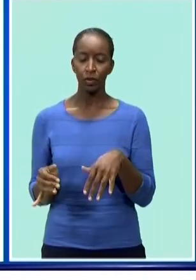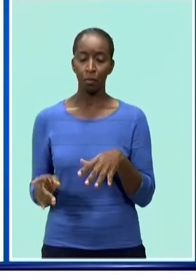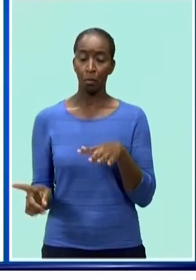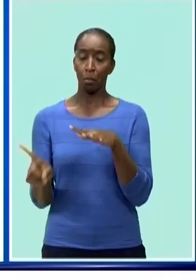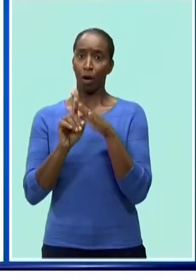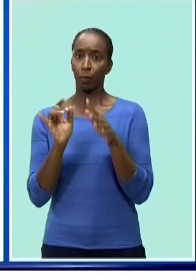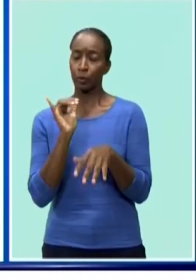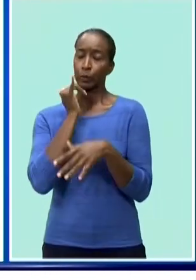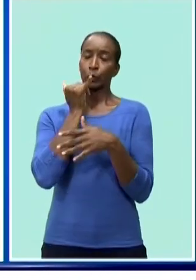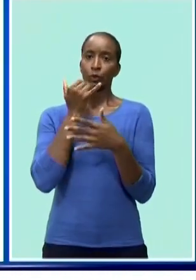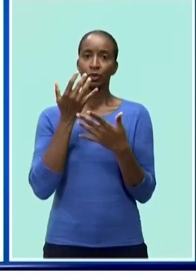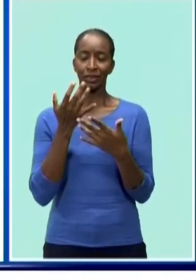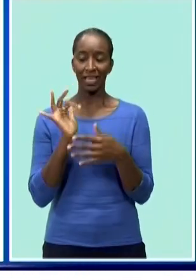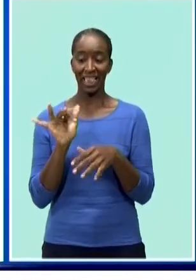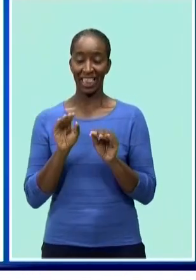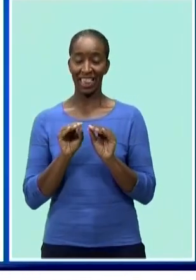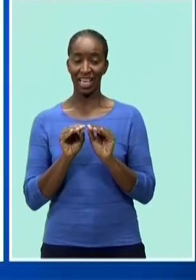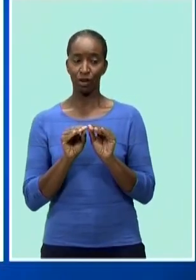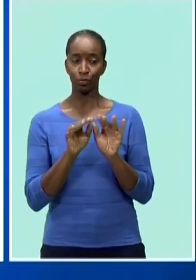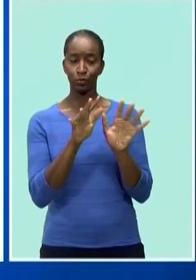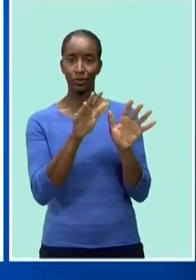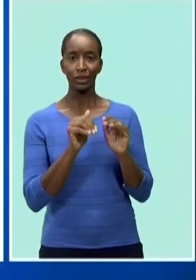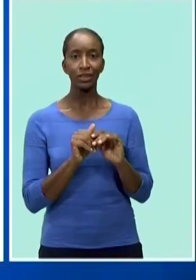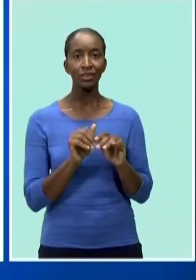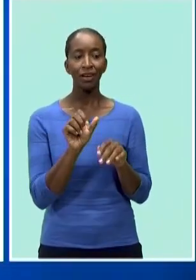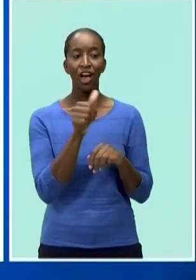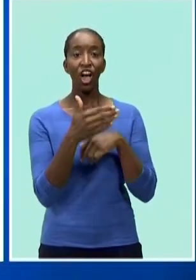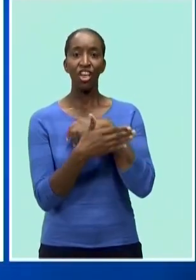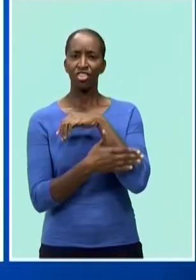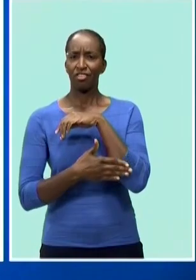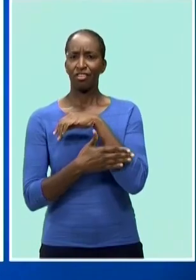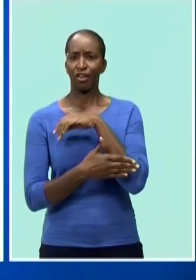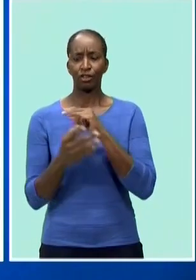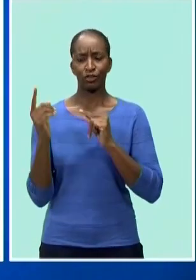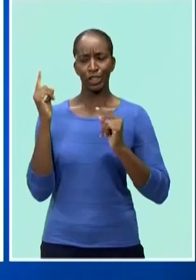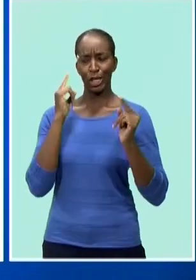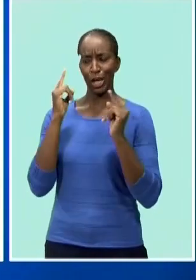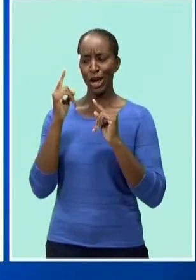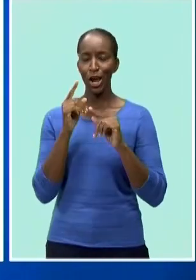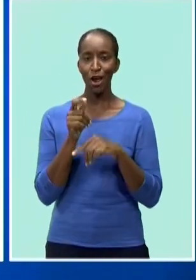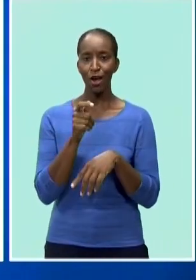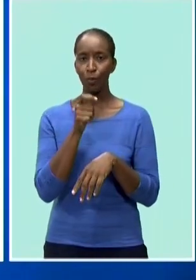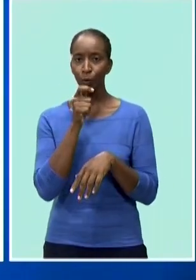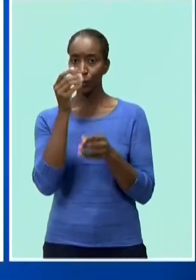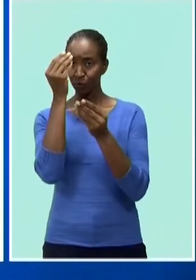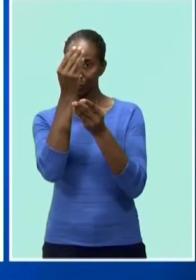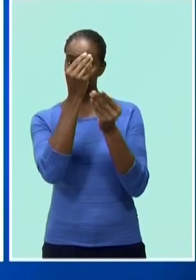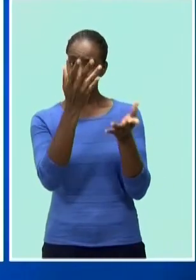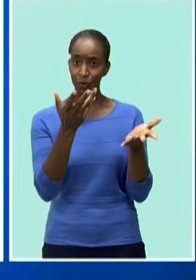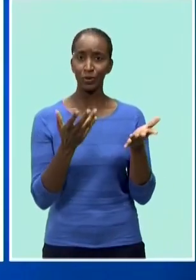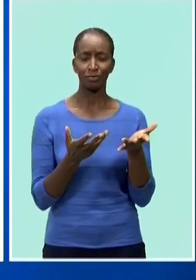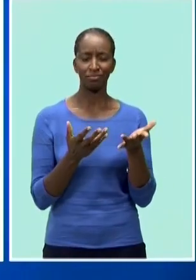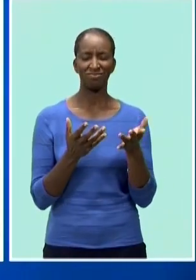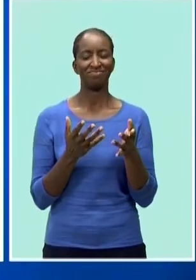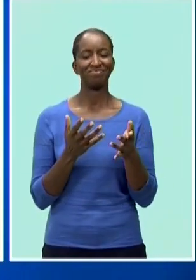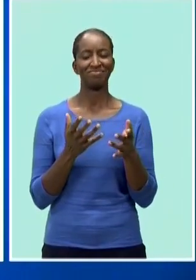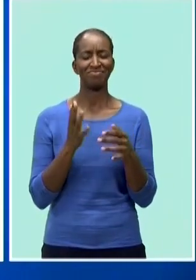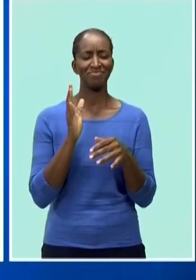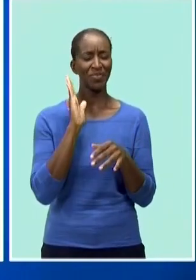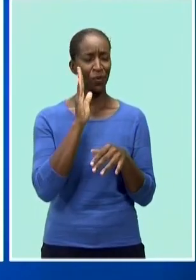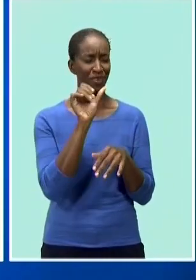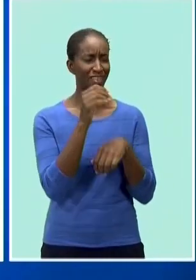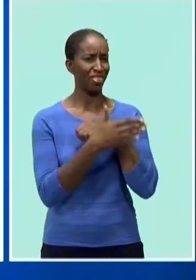and it is publicized in the international arena, it's going to make Barbados look very stupid.